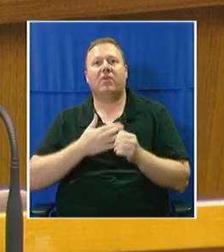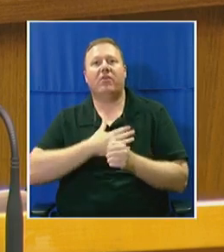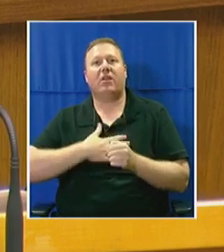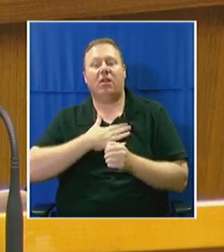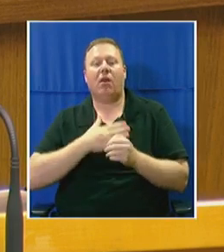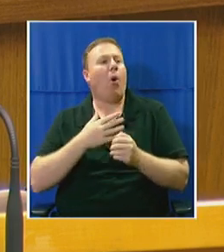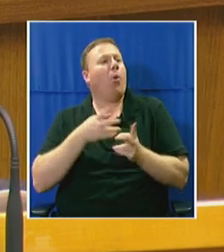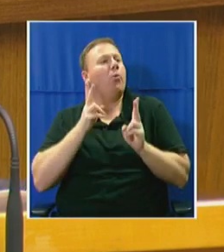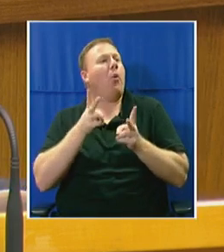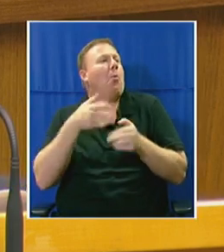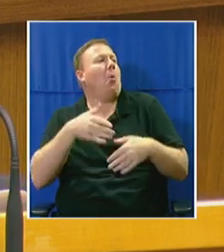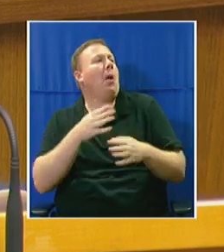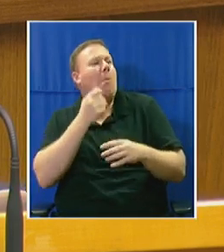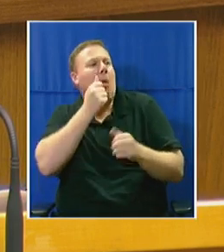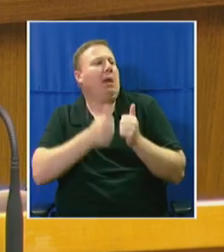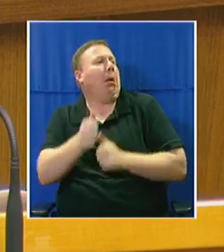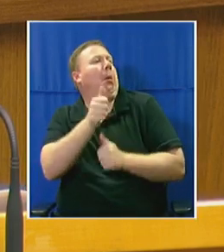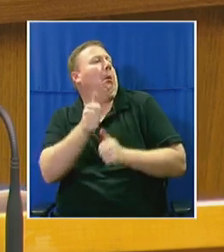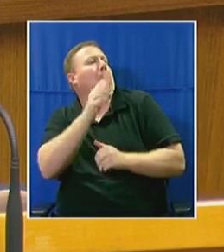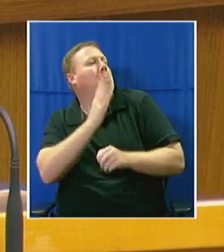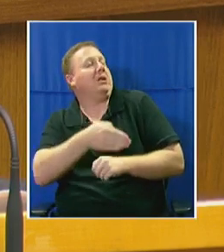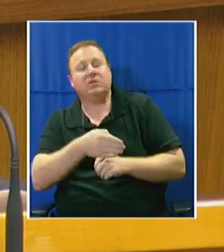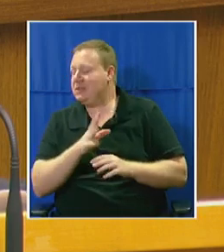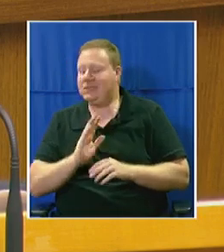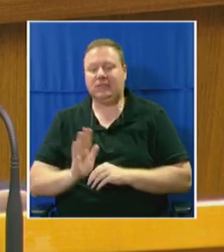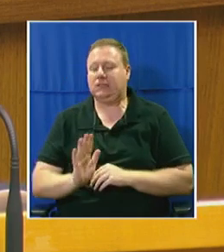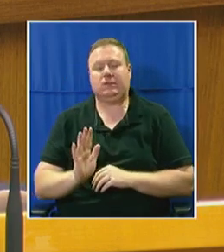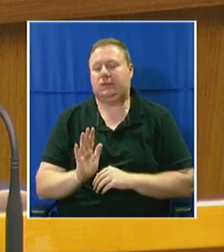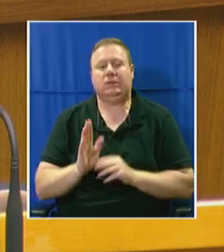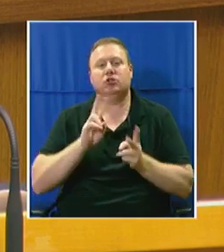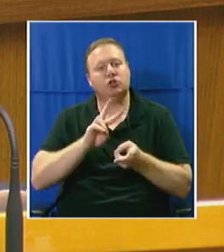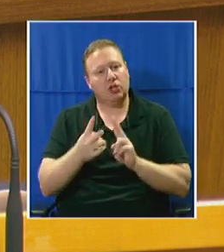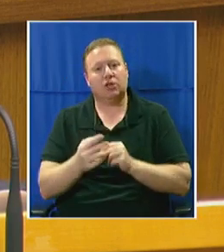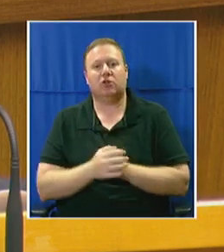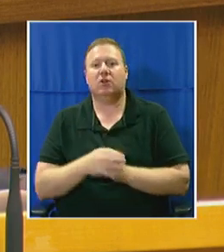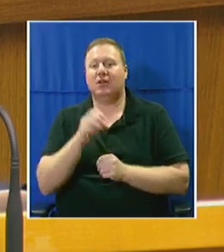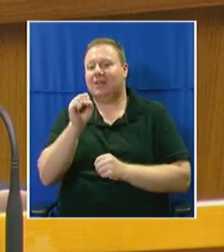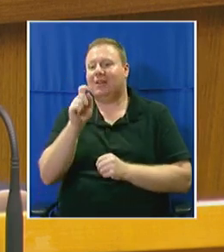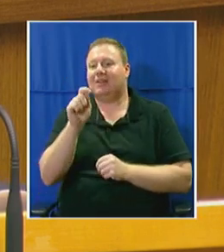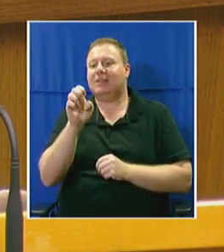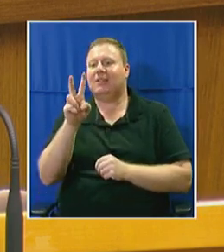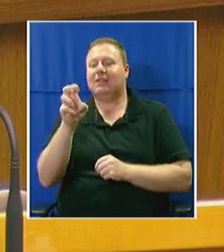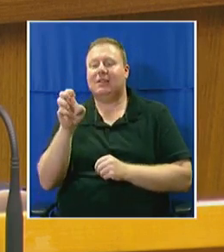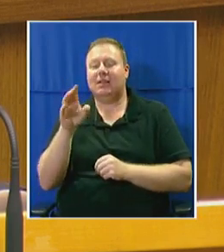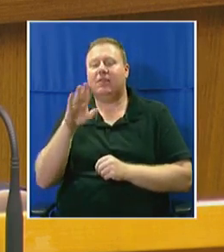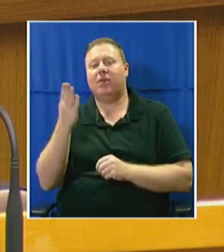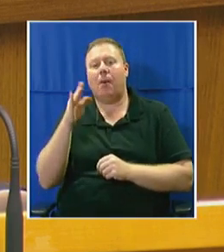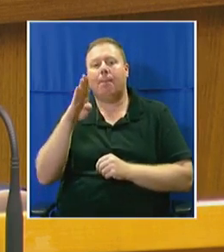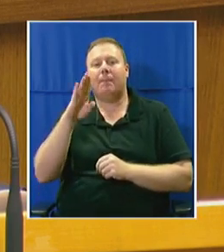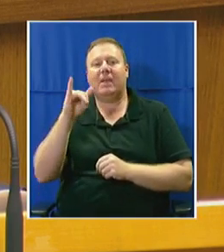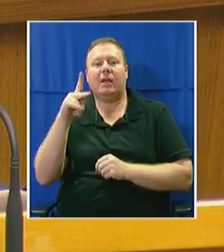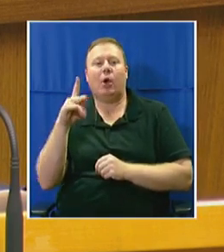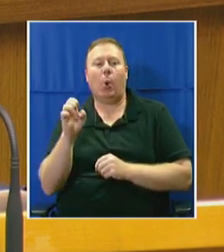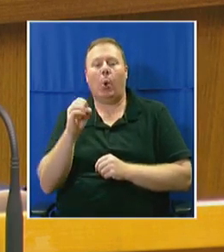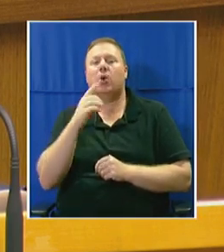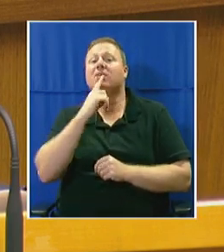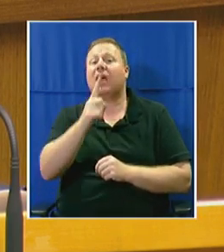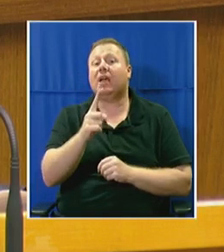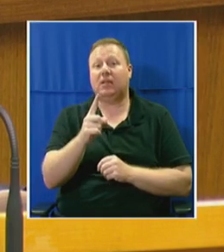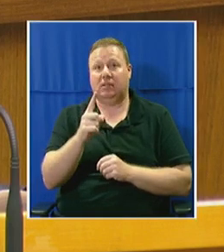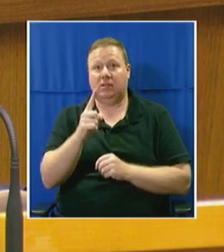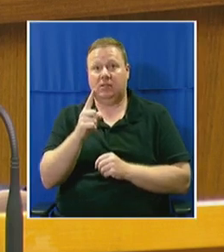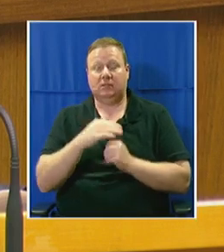bread we must address patri in society Patra Remains the deepest entrenched within the F of society to such